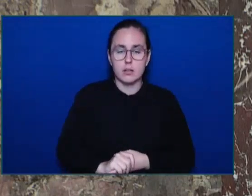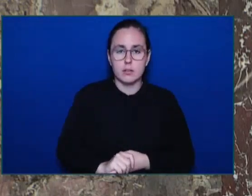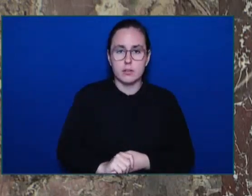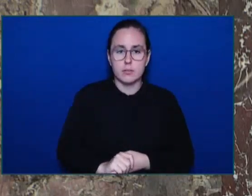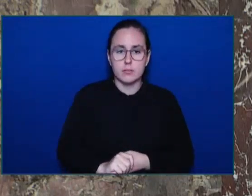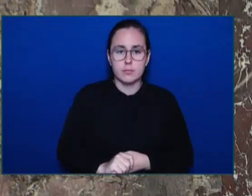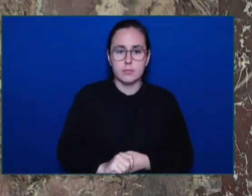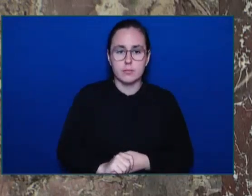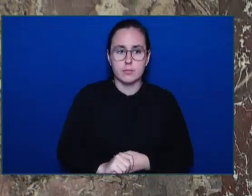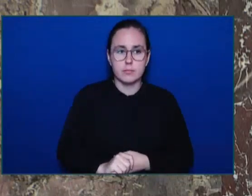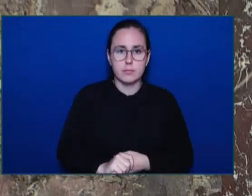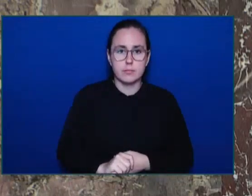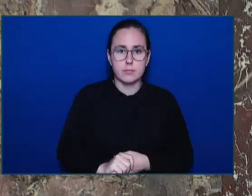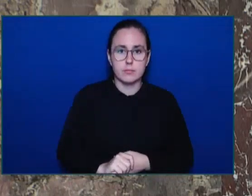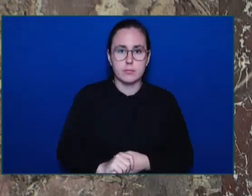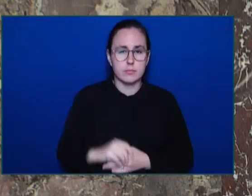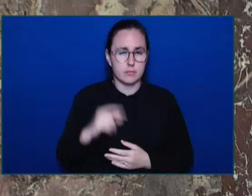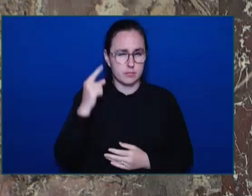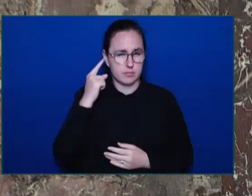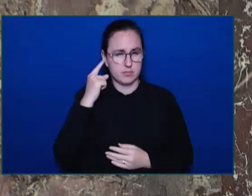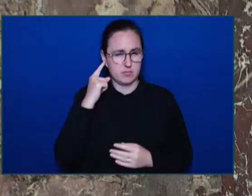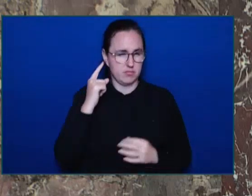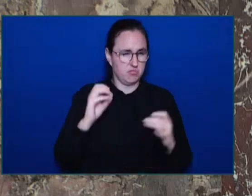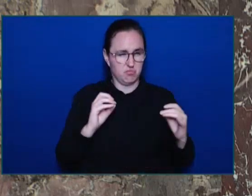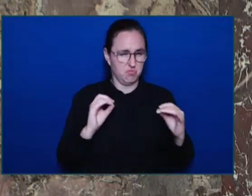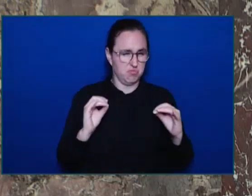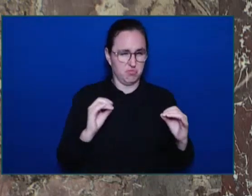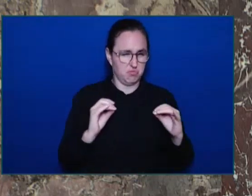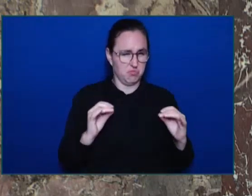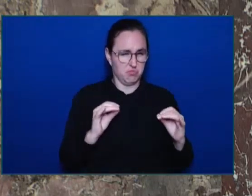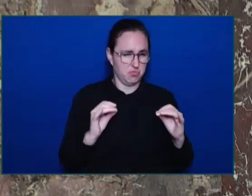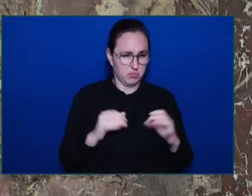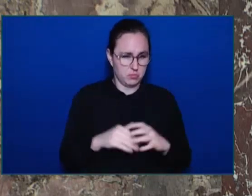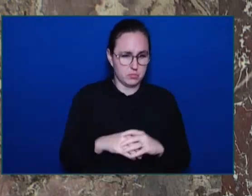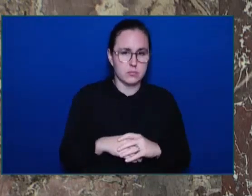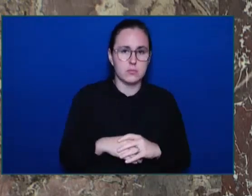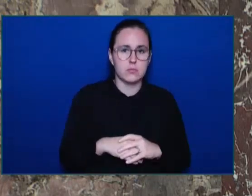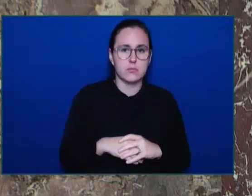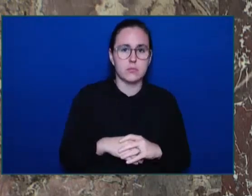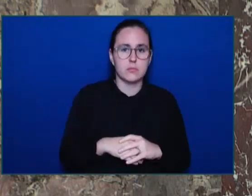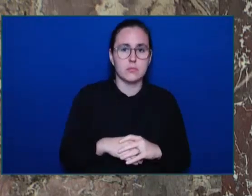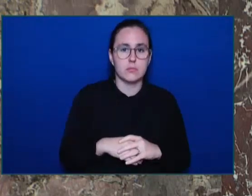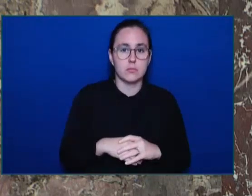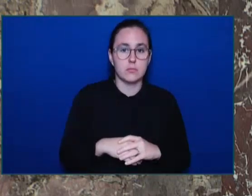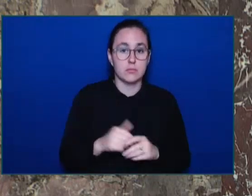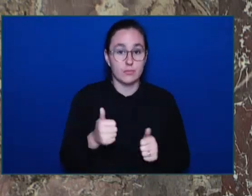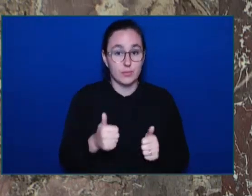You can tell it's the last day of session, Honourable Chair.